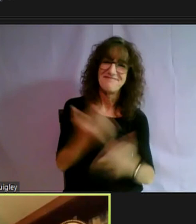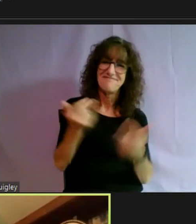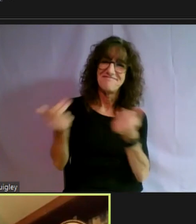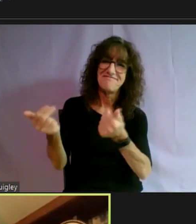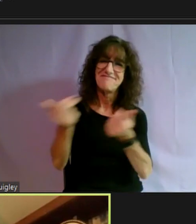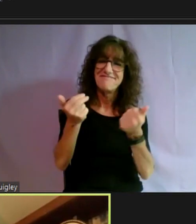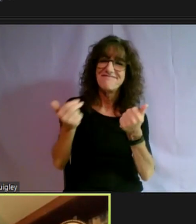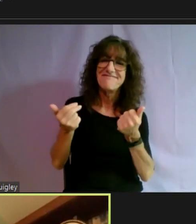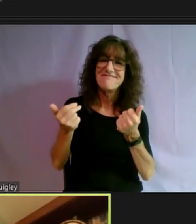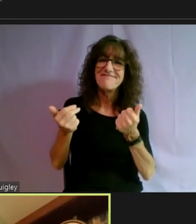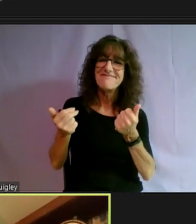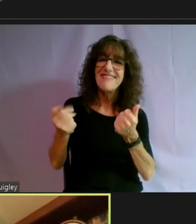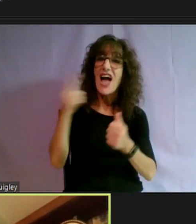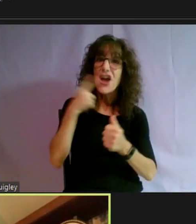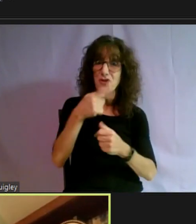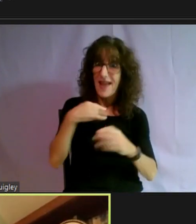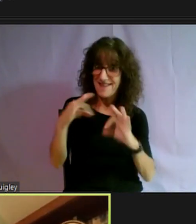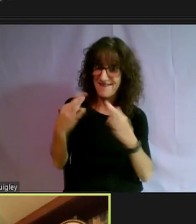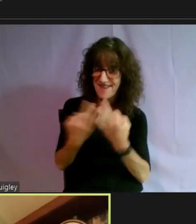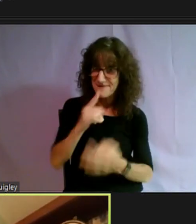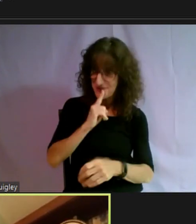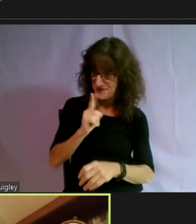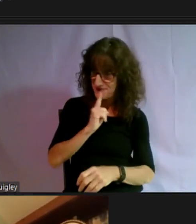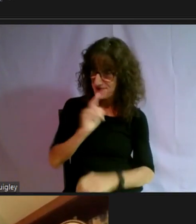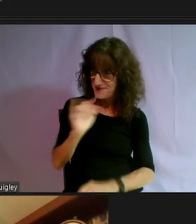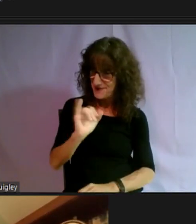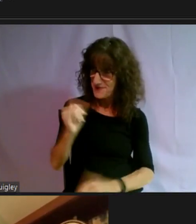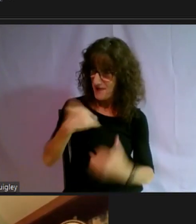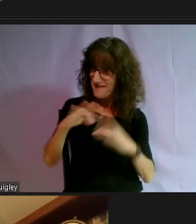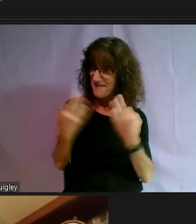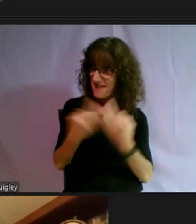Yeah, last I heard you had a family. Is that not true anymore?